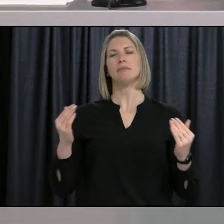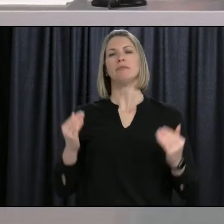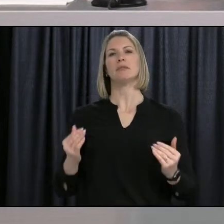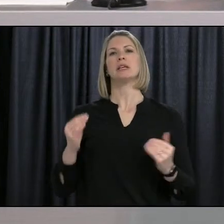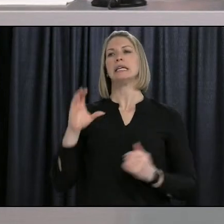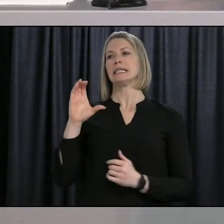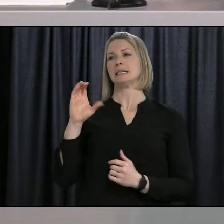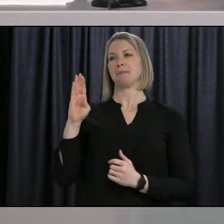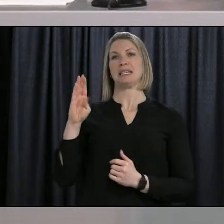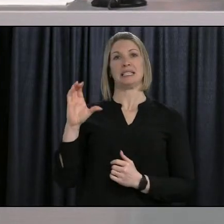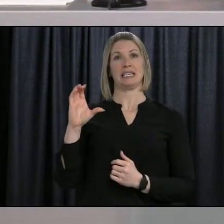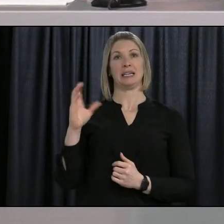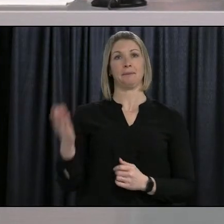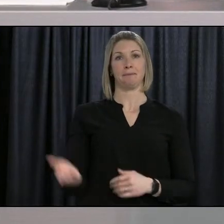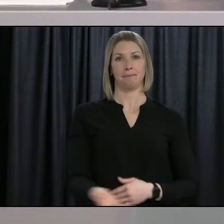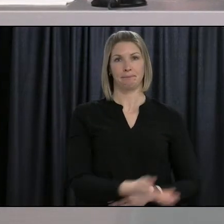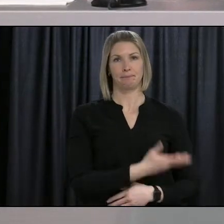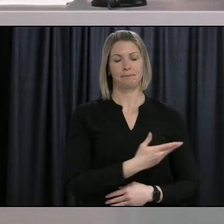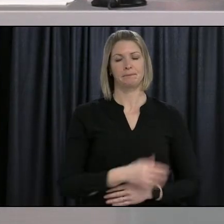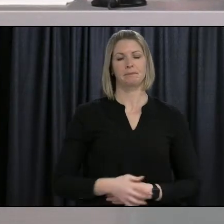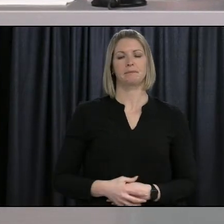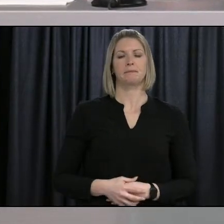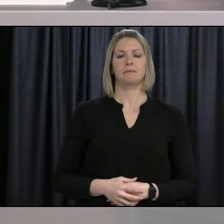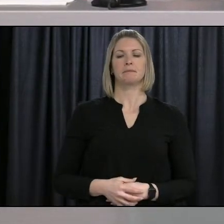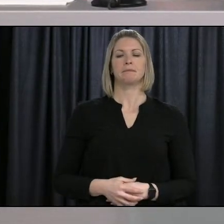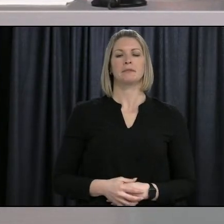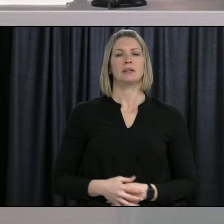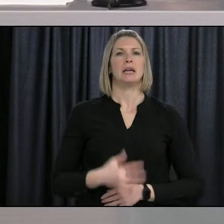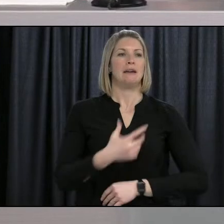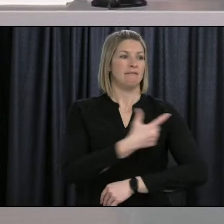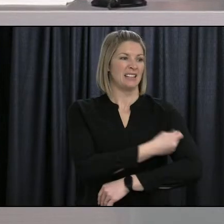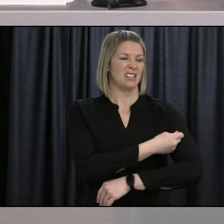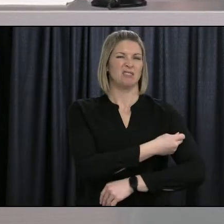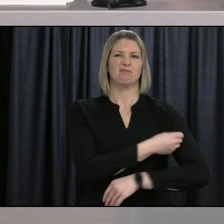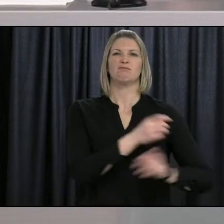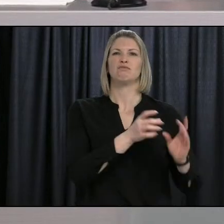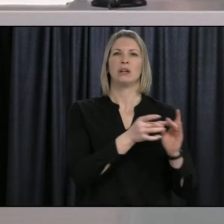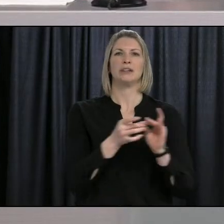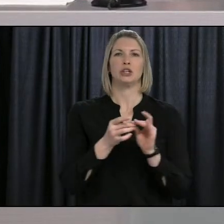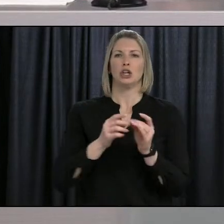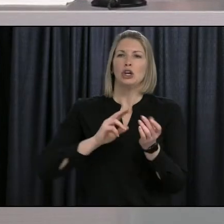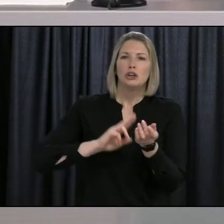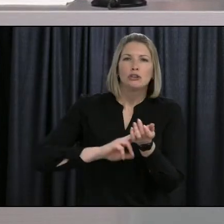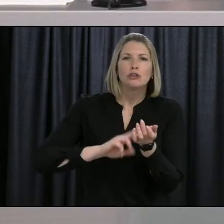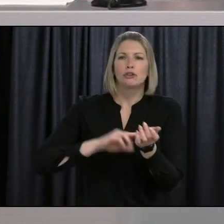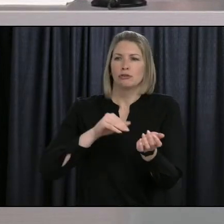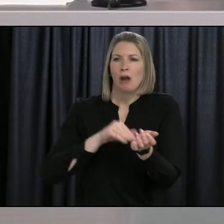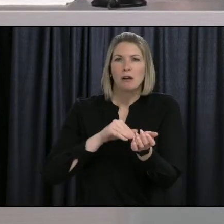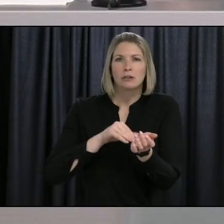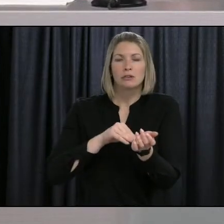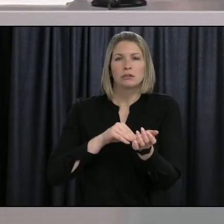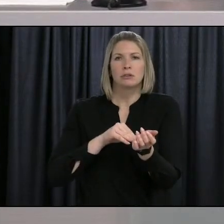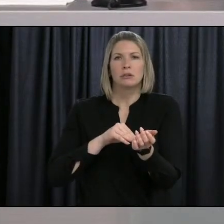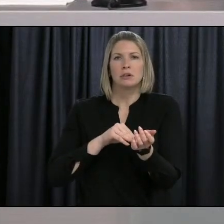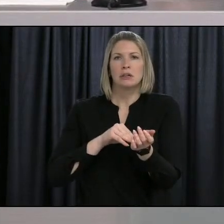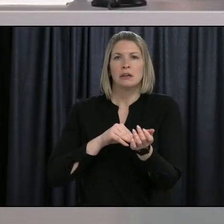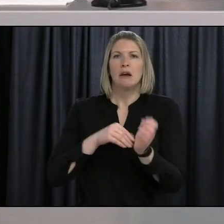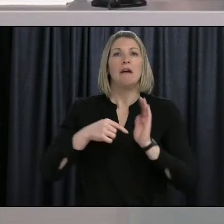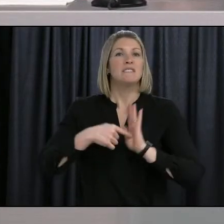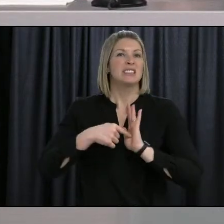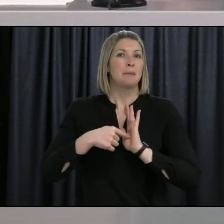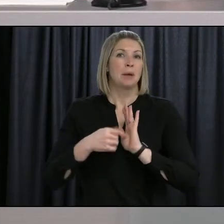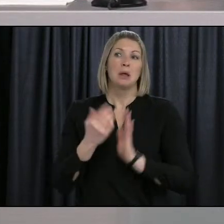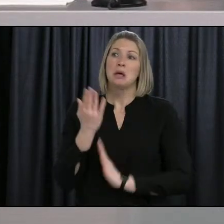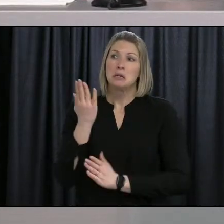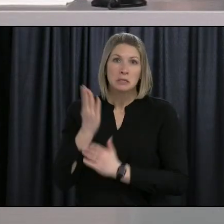I want to ask about vaccinations for frontline workers. We're hearing from folks that work in the COVID unit who still haven't been